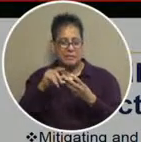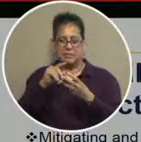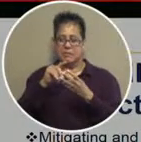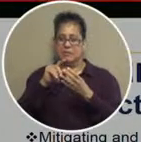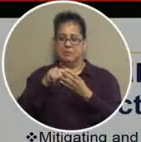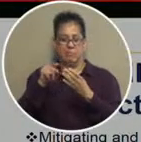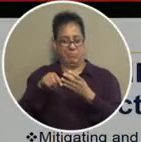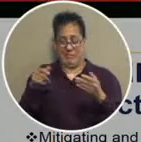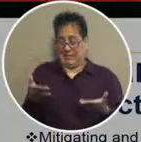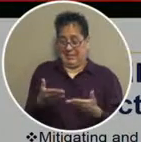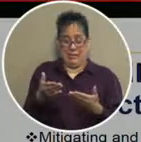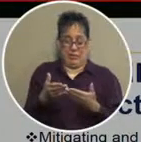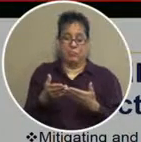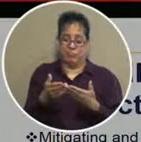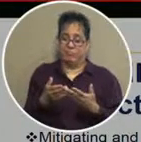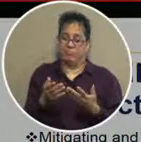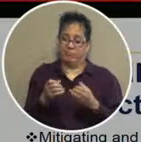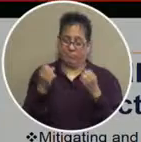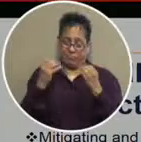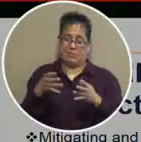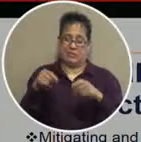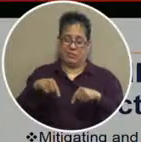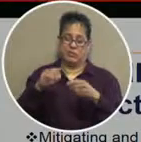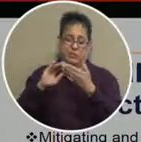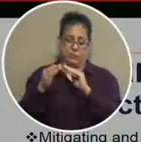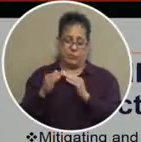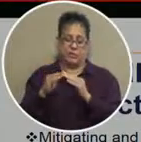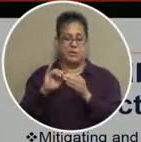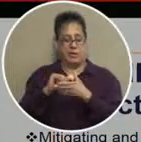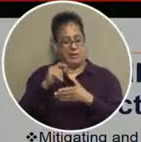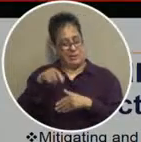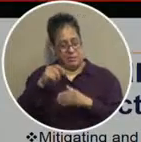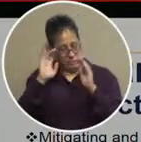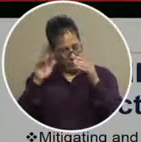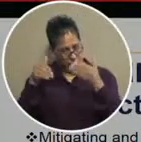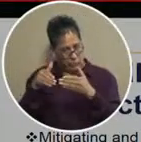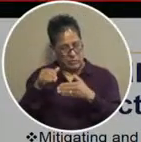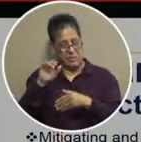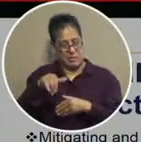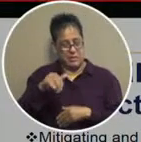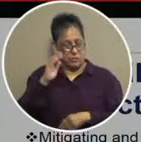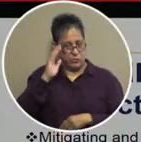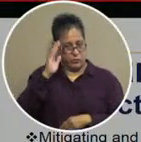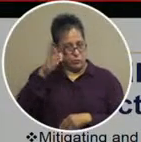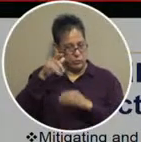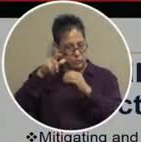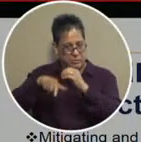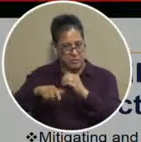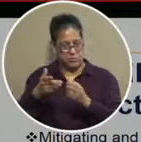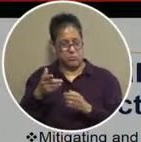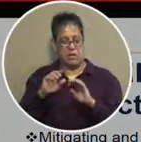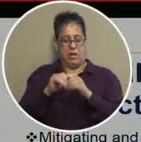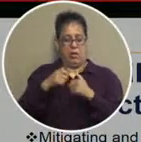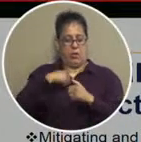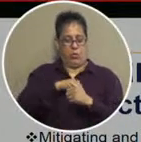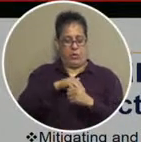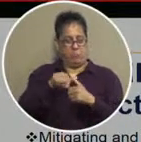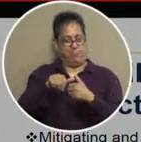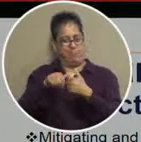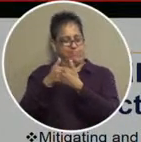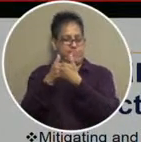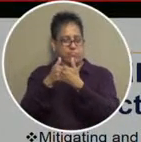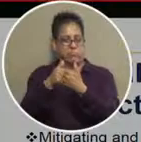our community. These are what we need to focus on. This is the future of El Paso and how we attack this